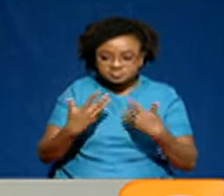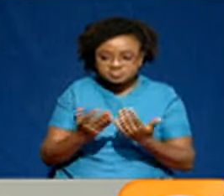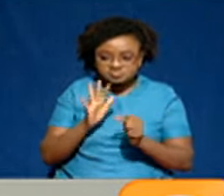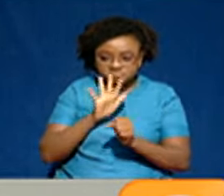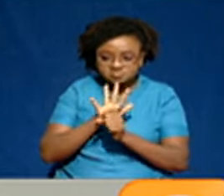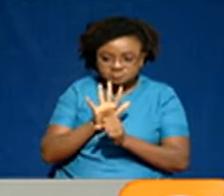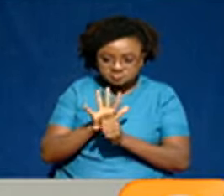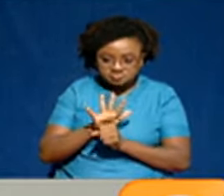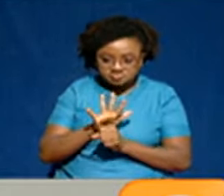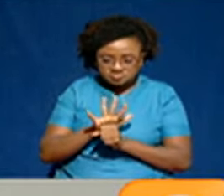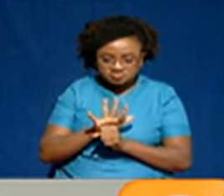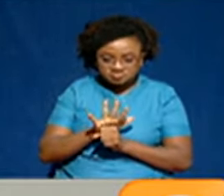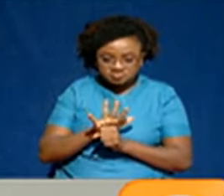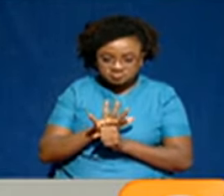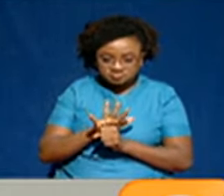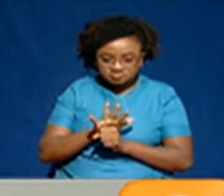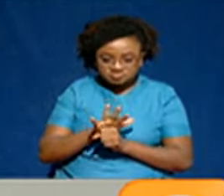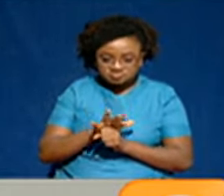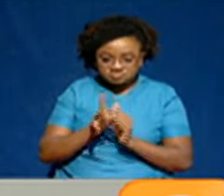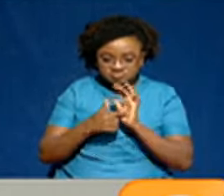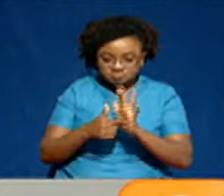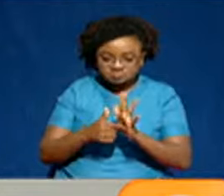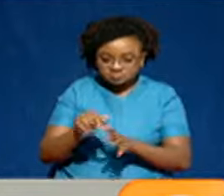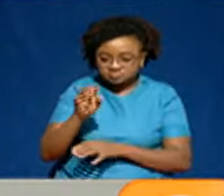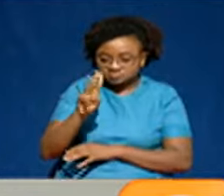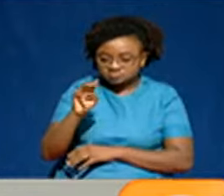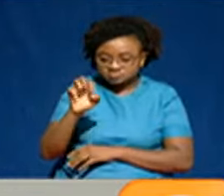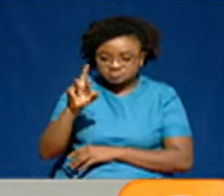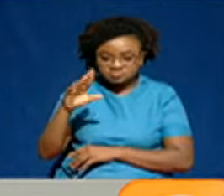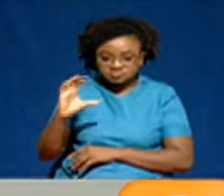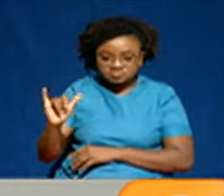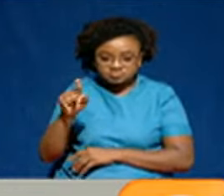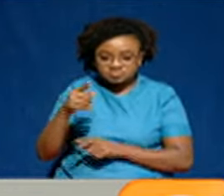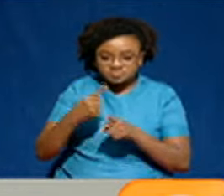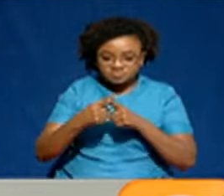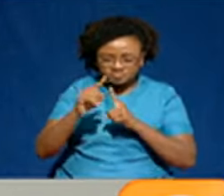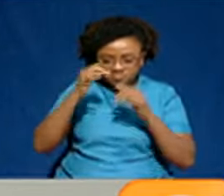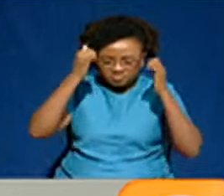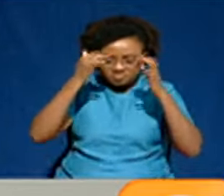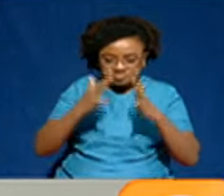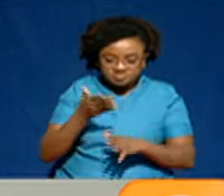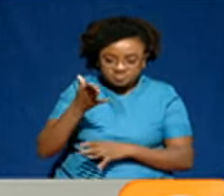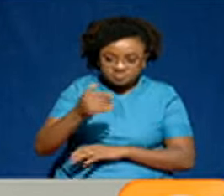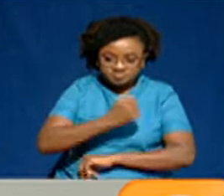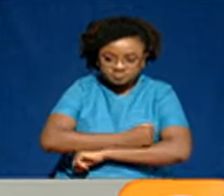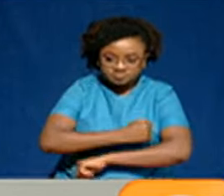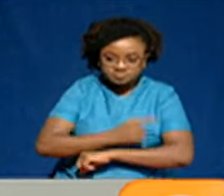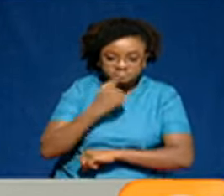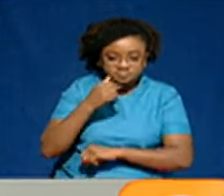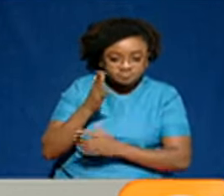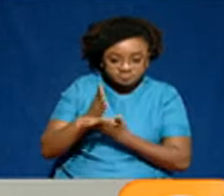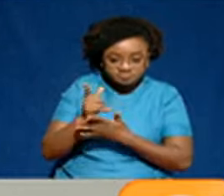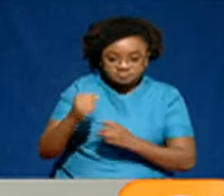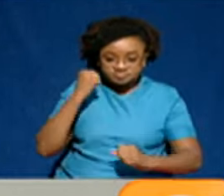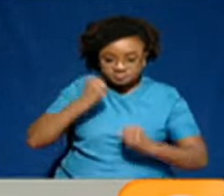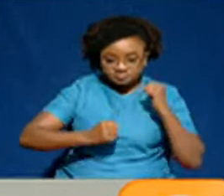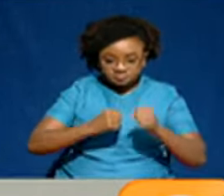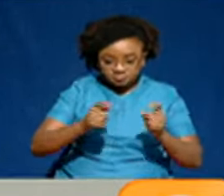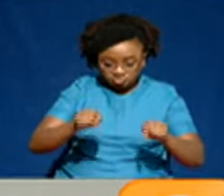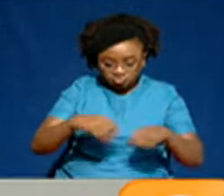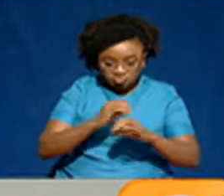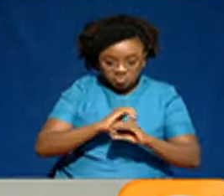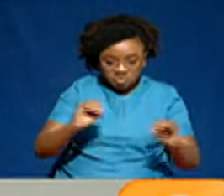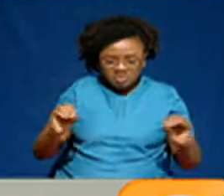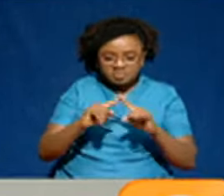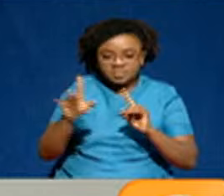achievement of Mercy Chepngeno, a Form 1 student at Lesirwa Day Secondary School, who, despite running barefoot, secured a